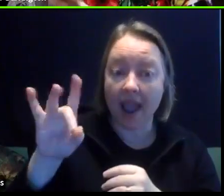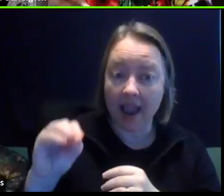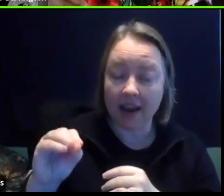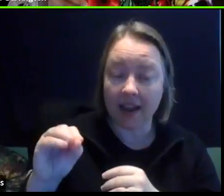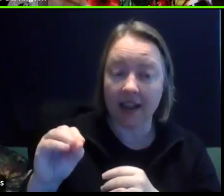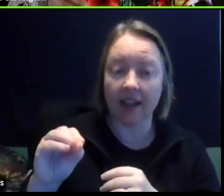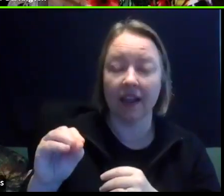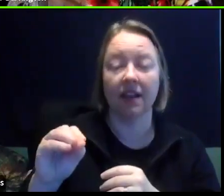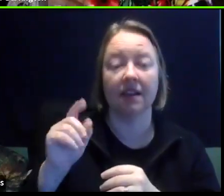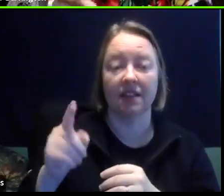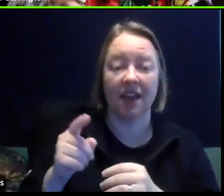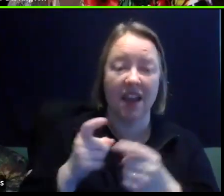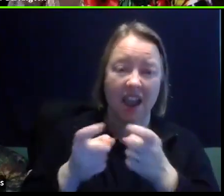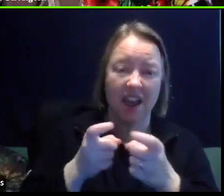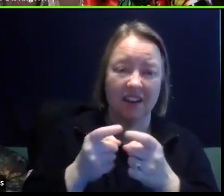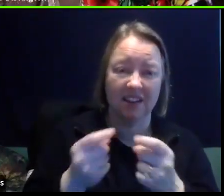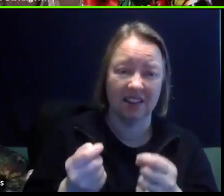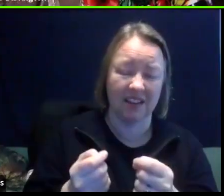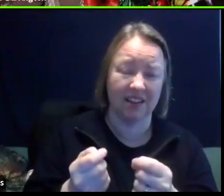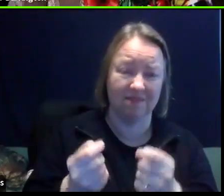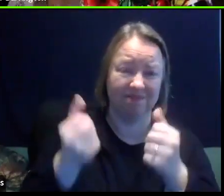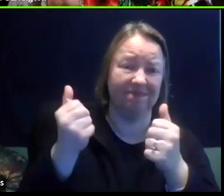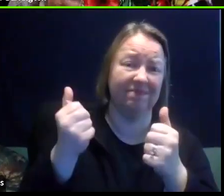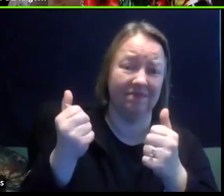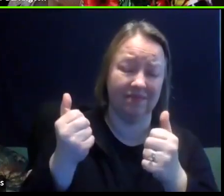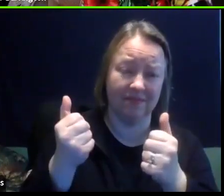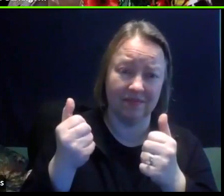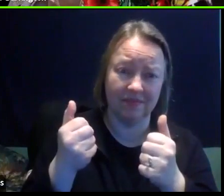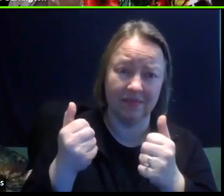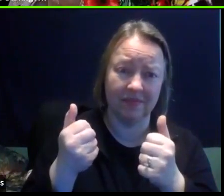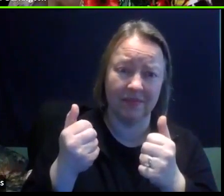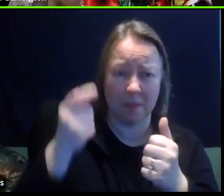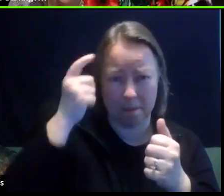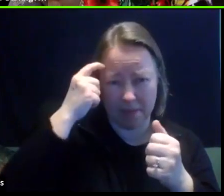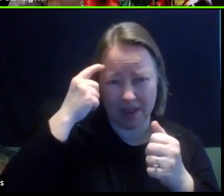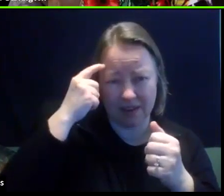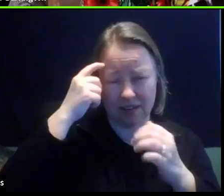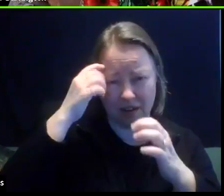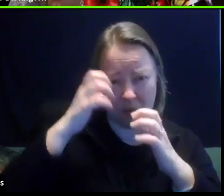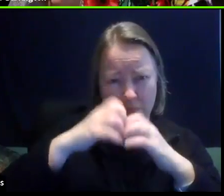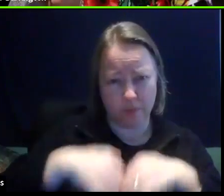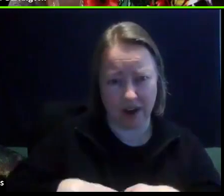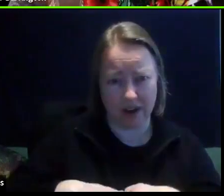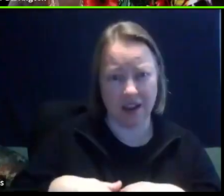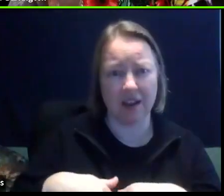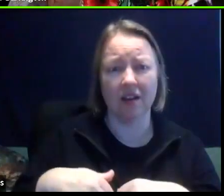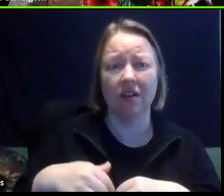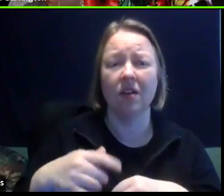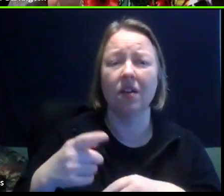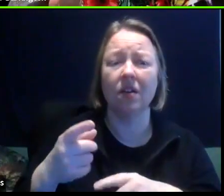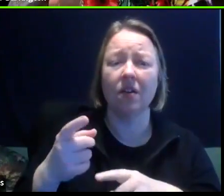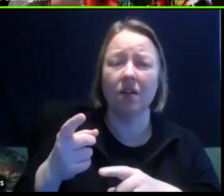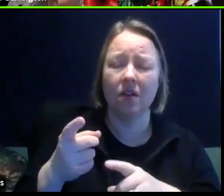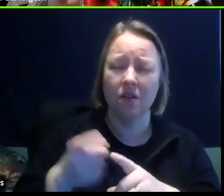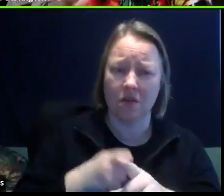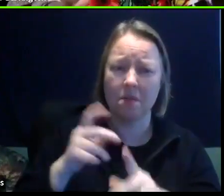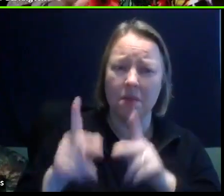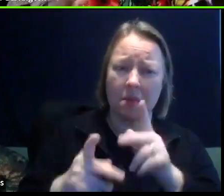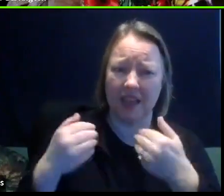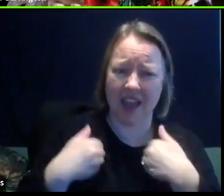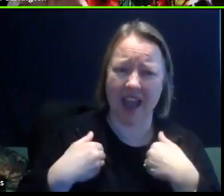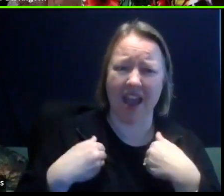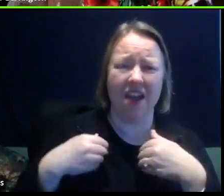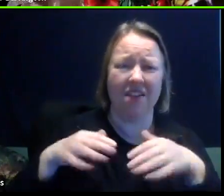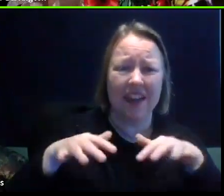emergent mental breakdown from those who have either depression and or anxiety